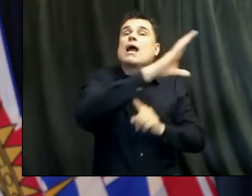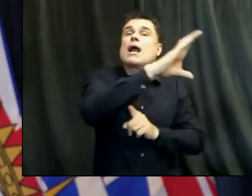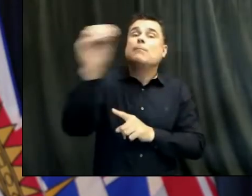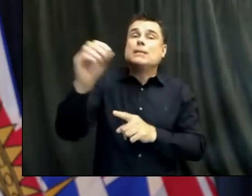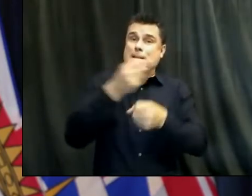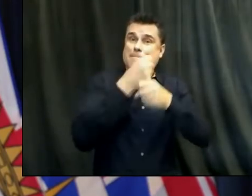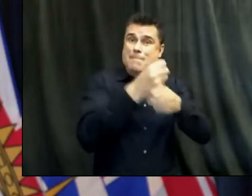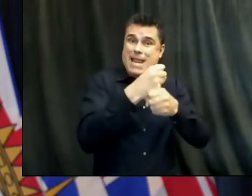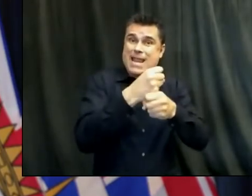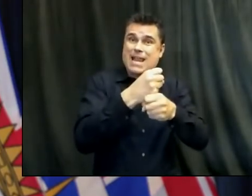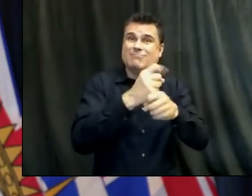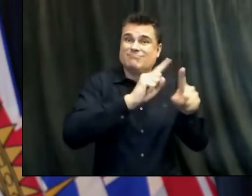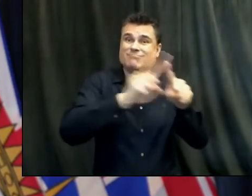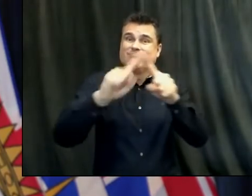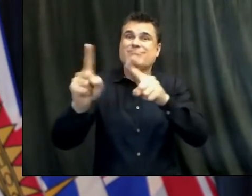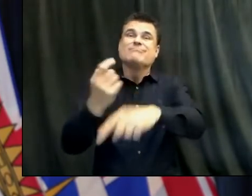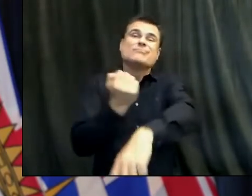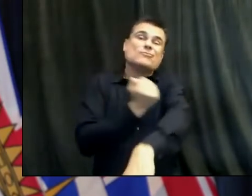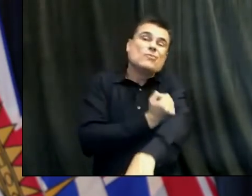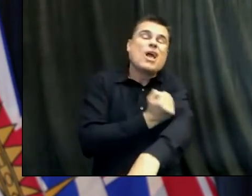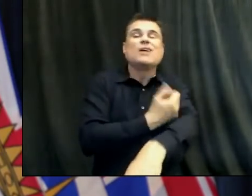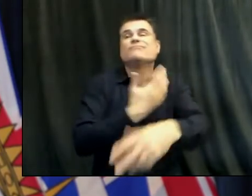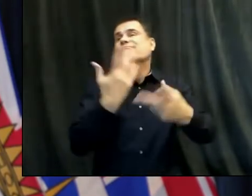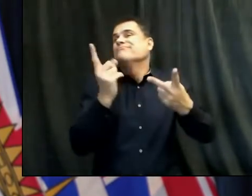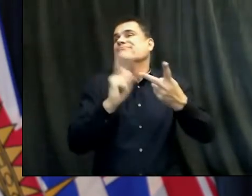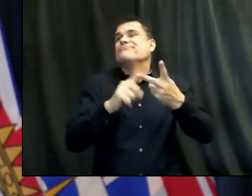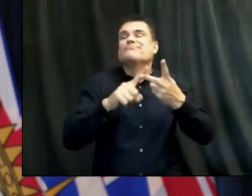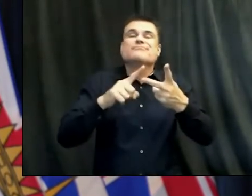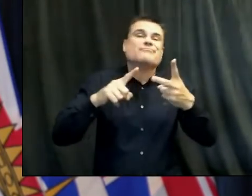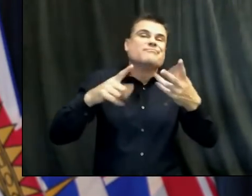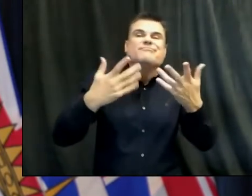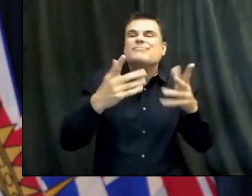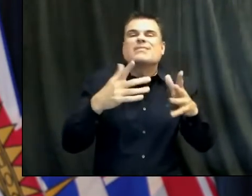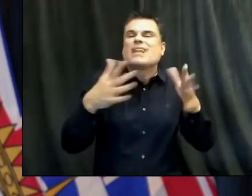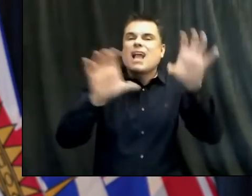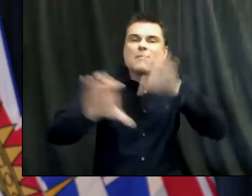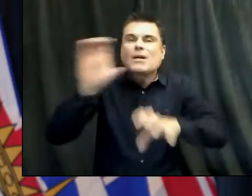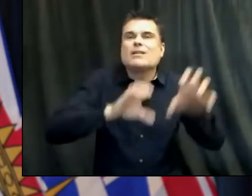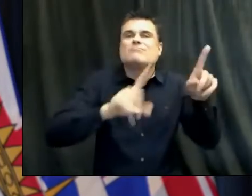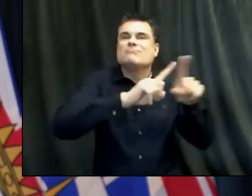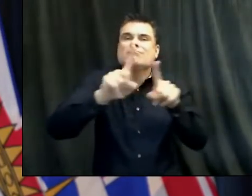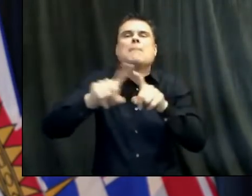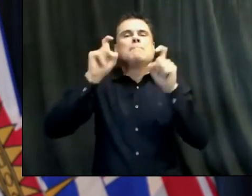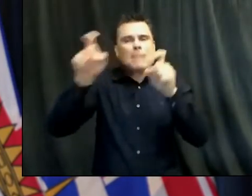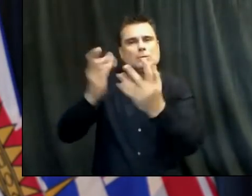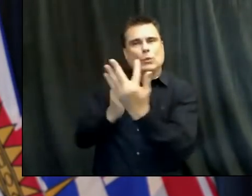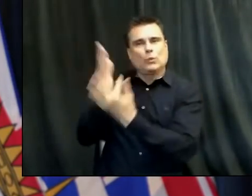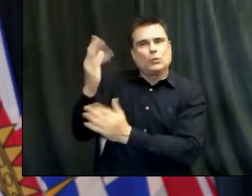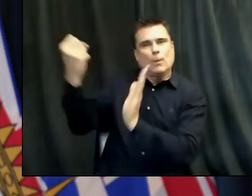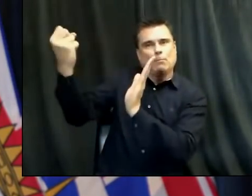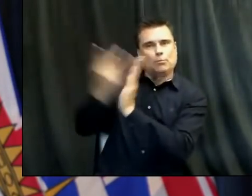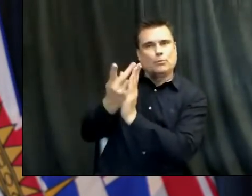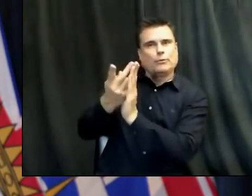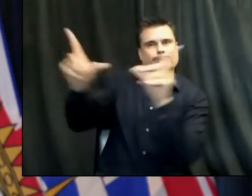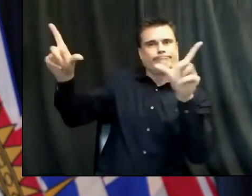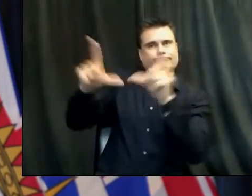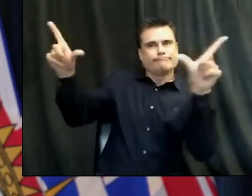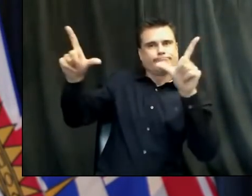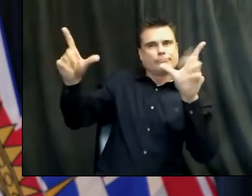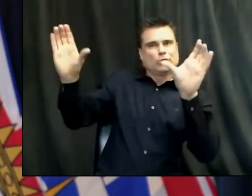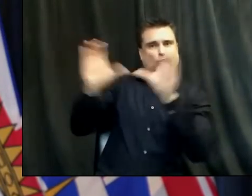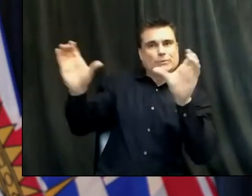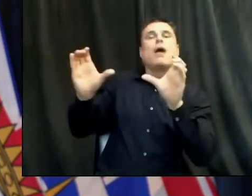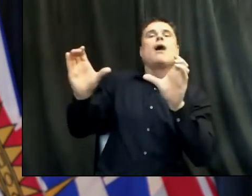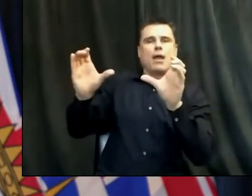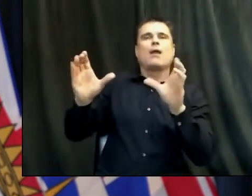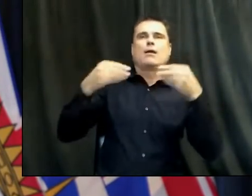the list of countries around the world to receive vaccine. So as long as vaccine is produced in the way that we expect it to